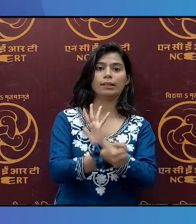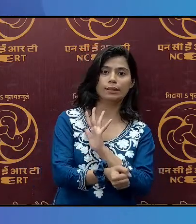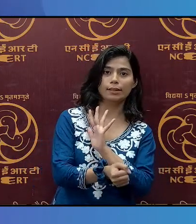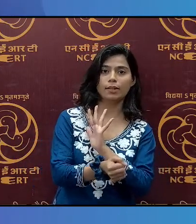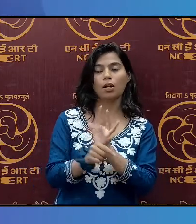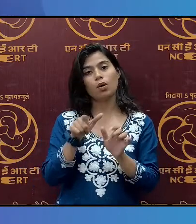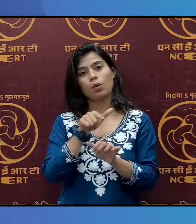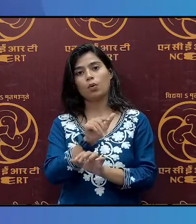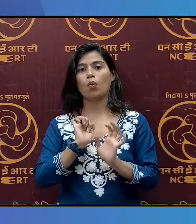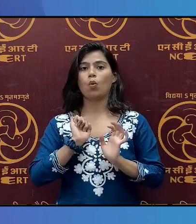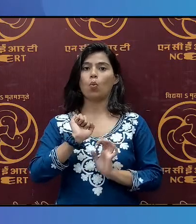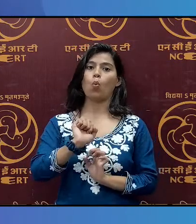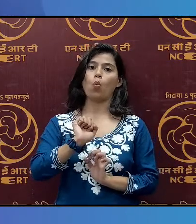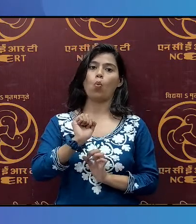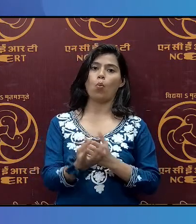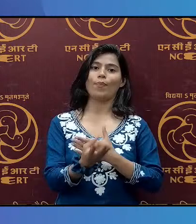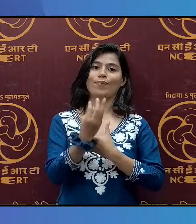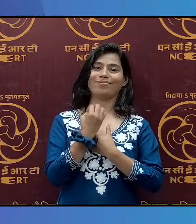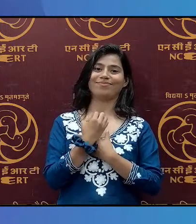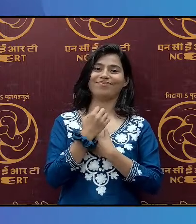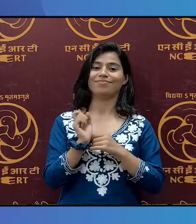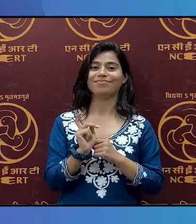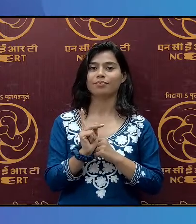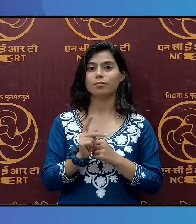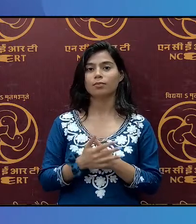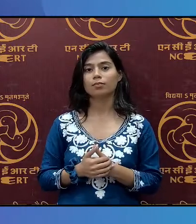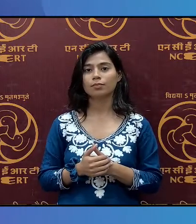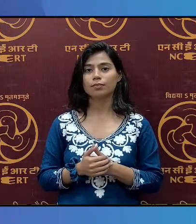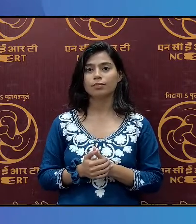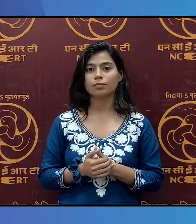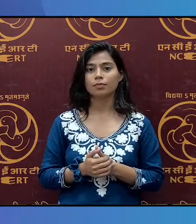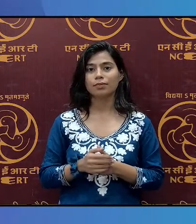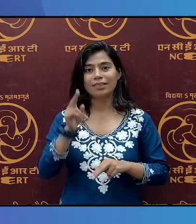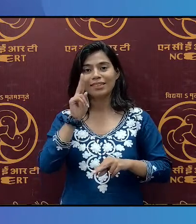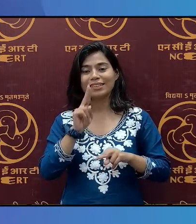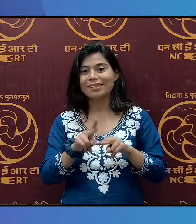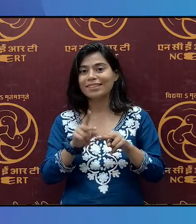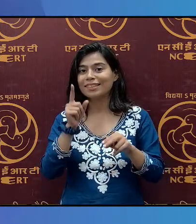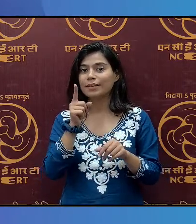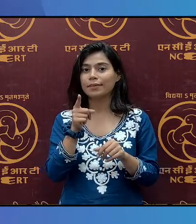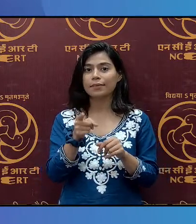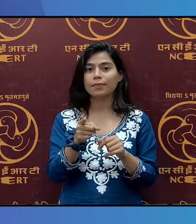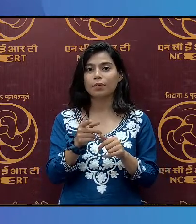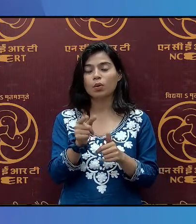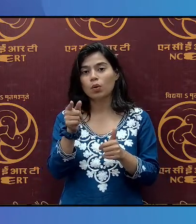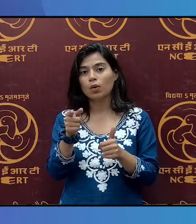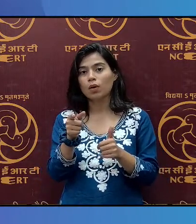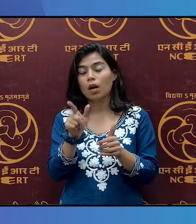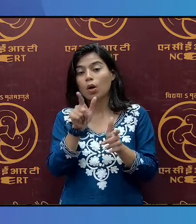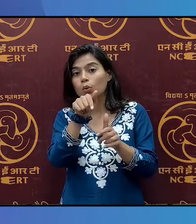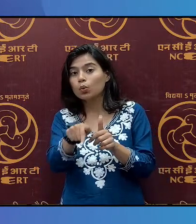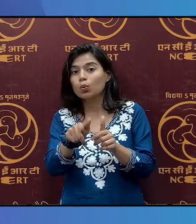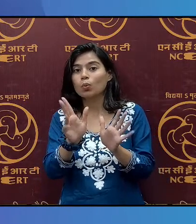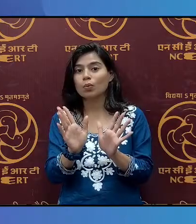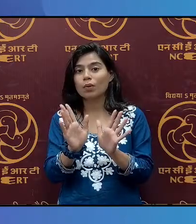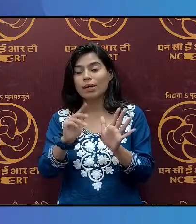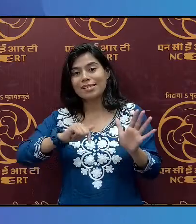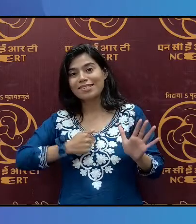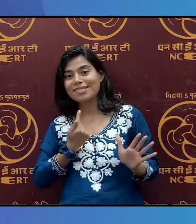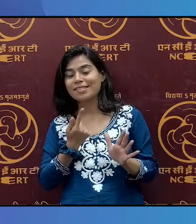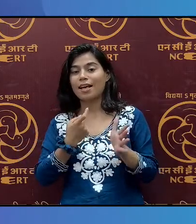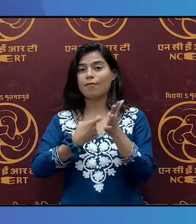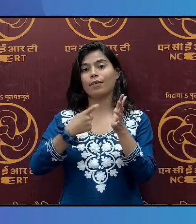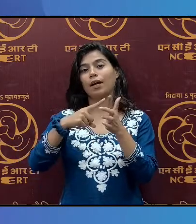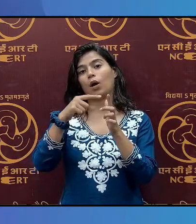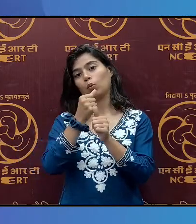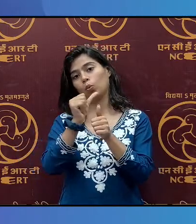that you can hone them. So that you can able to look at it. And it also enables you to become a self-regulated